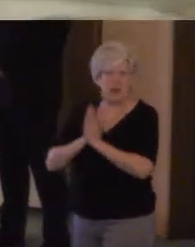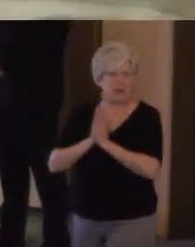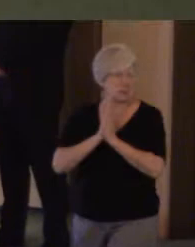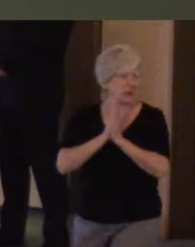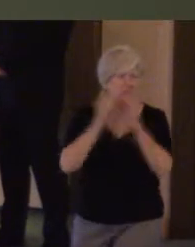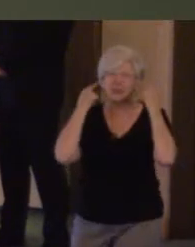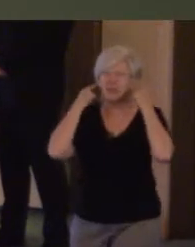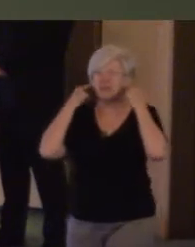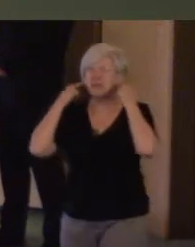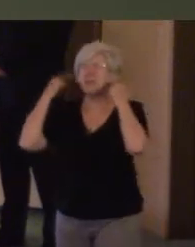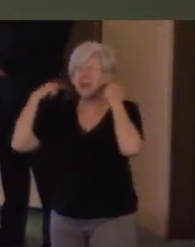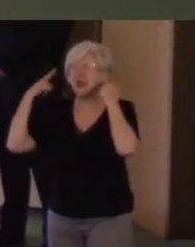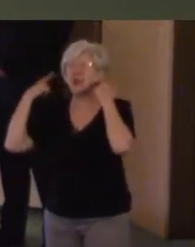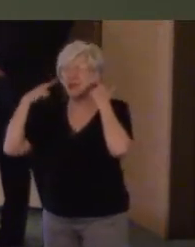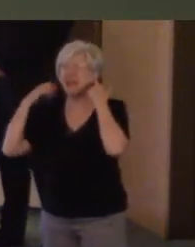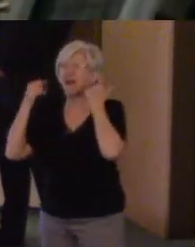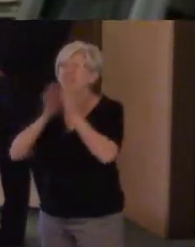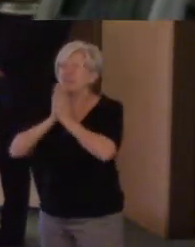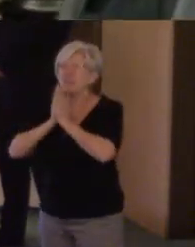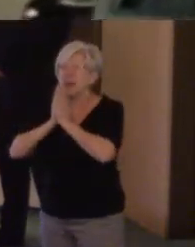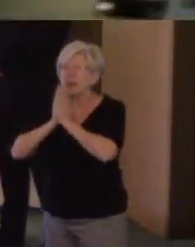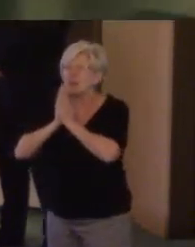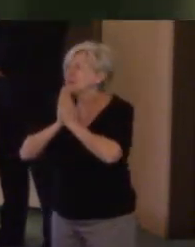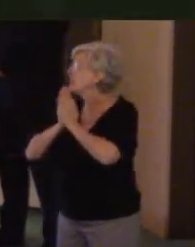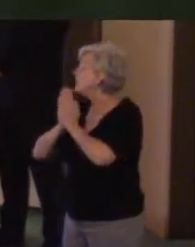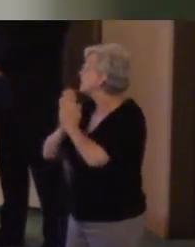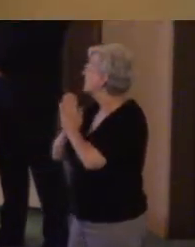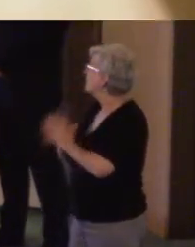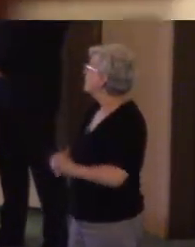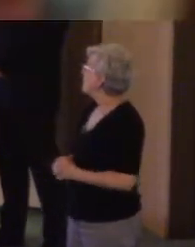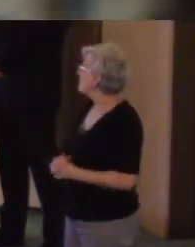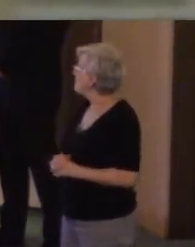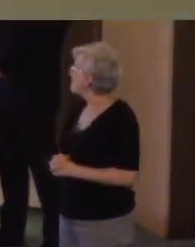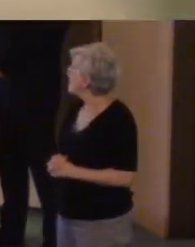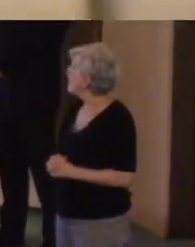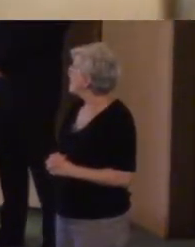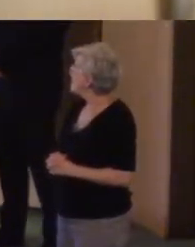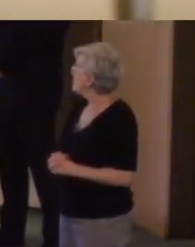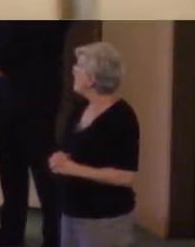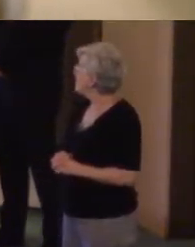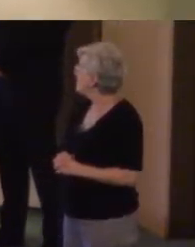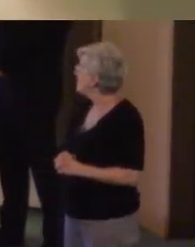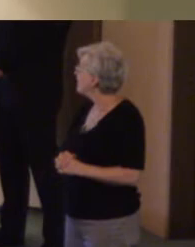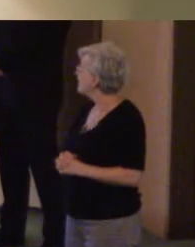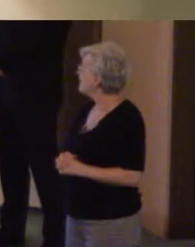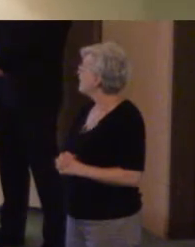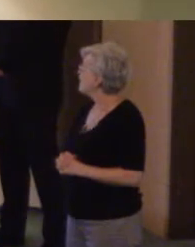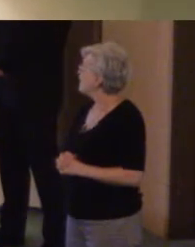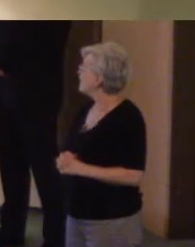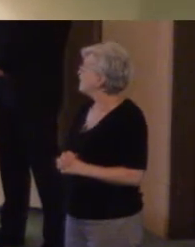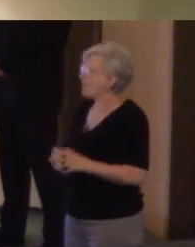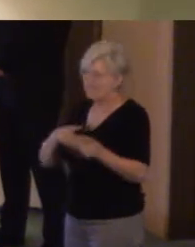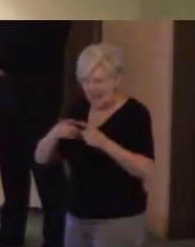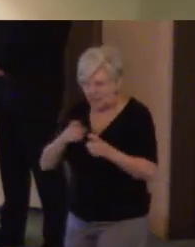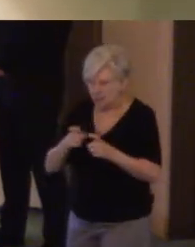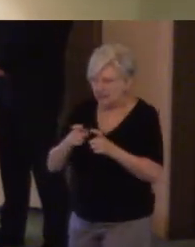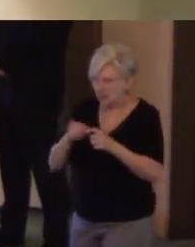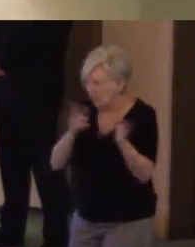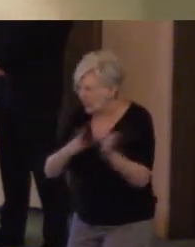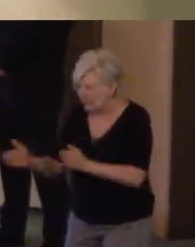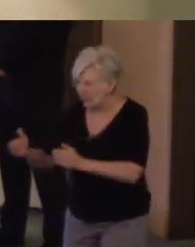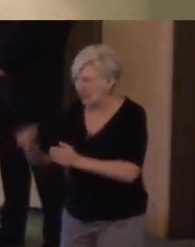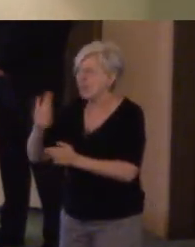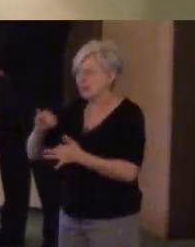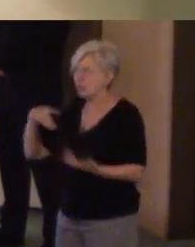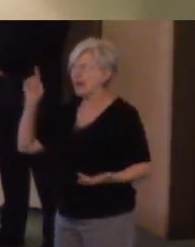Seeing him smile would make me so happy. Prayers, okay, prayers. This creepy whisper thing has to